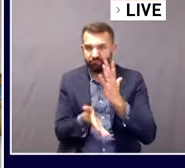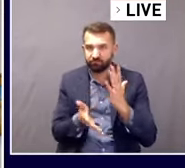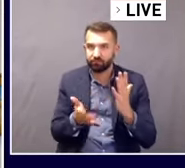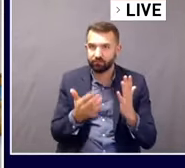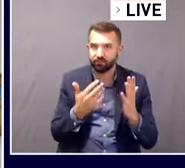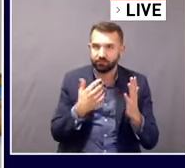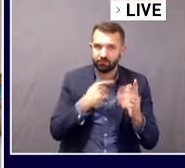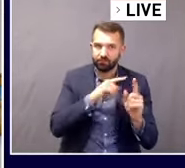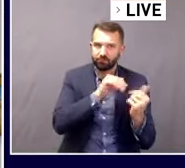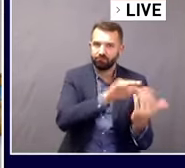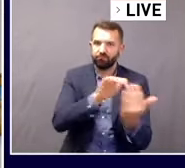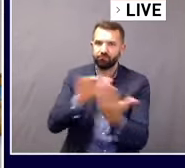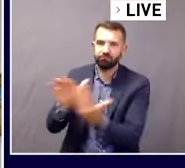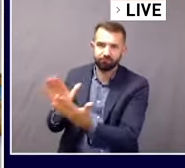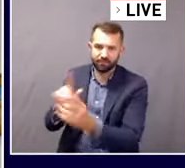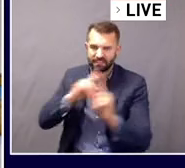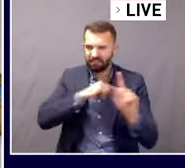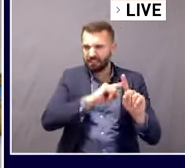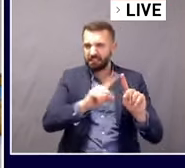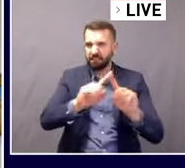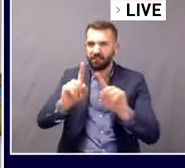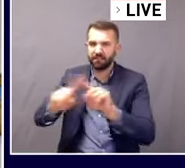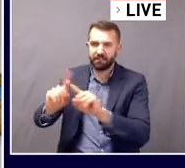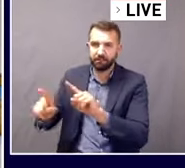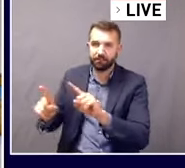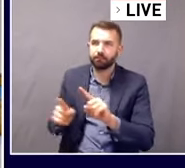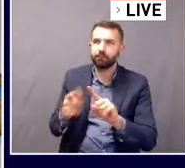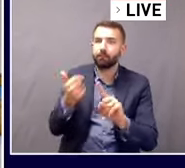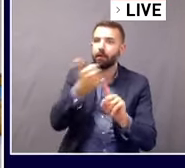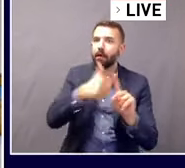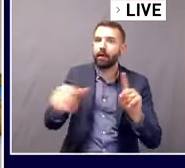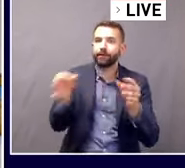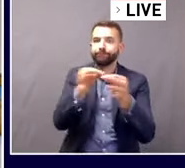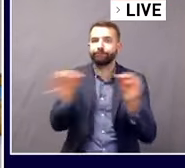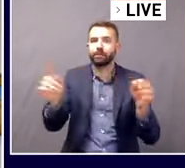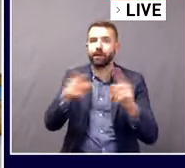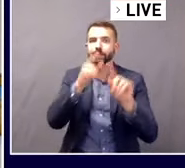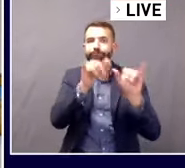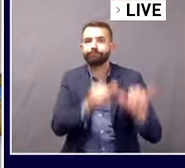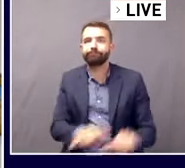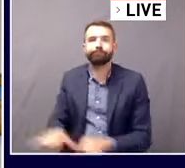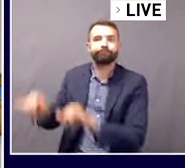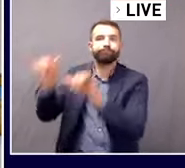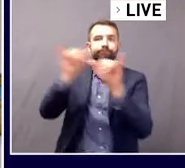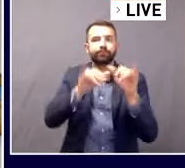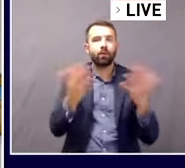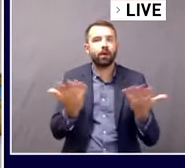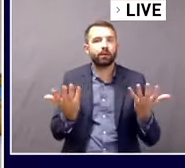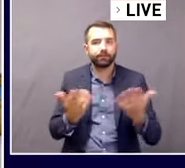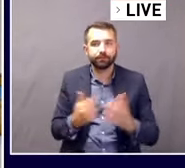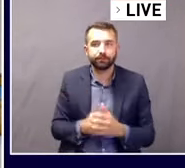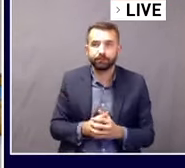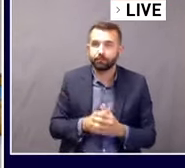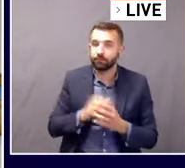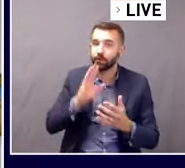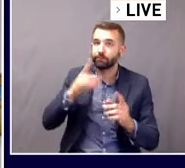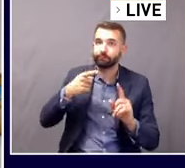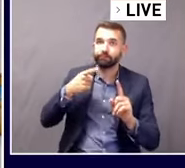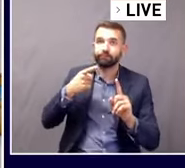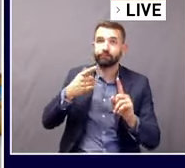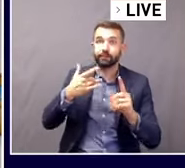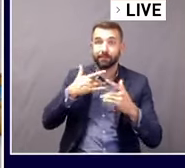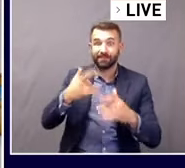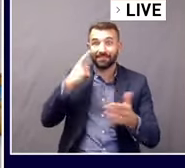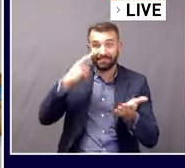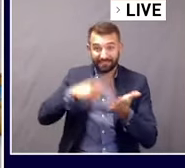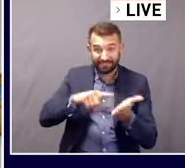common factor that ties all of the outbreaks together? I mean, for example, does it always come down to mask wearing or